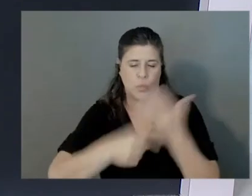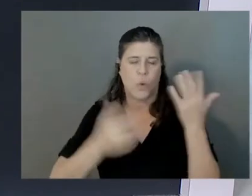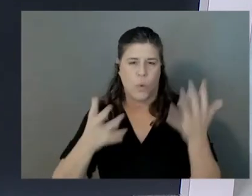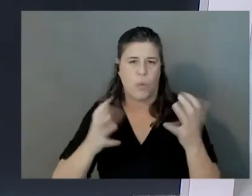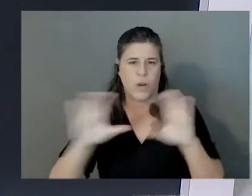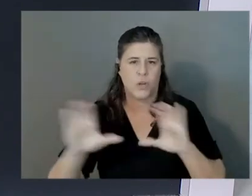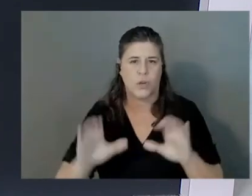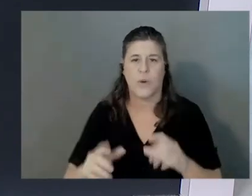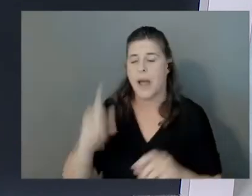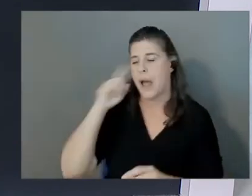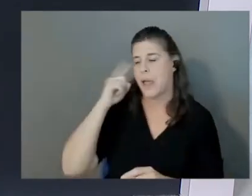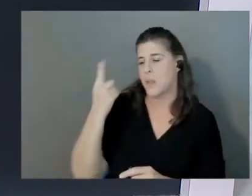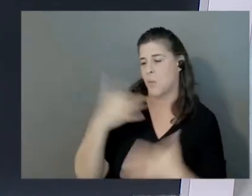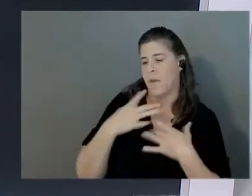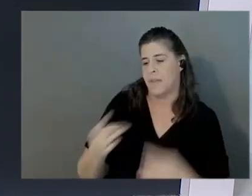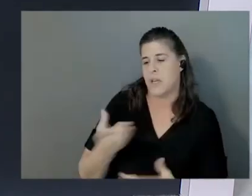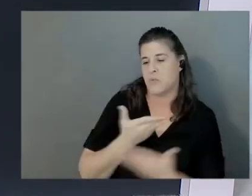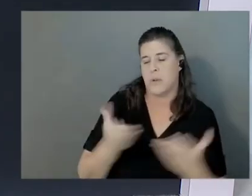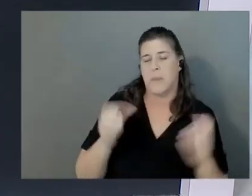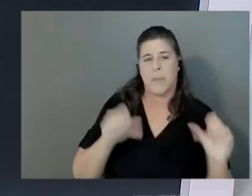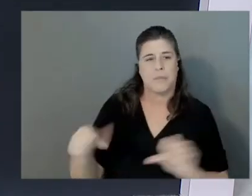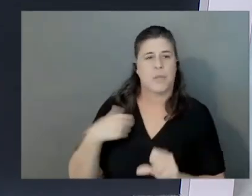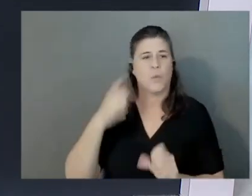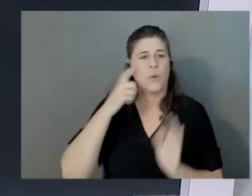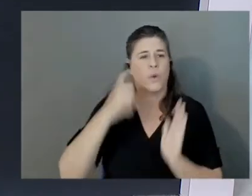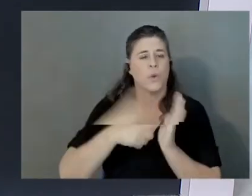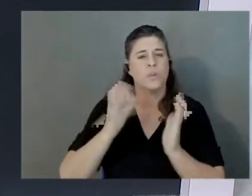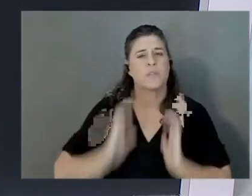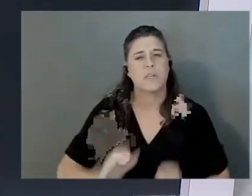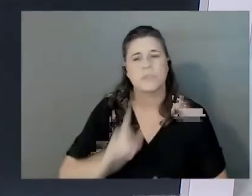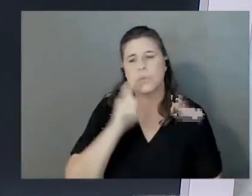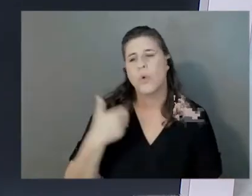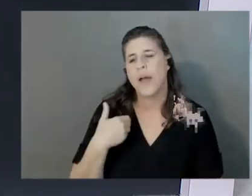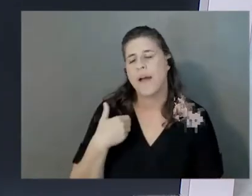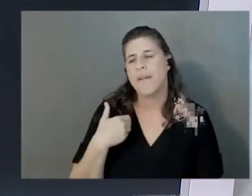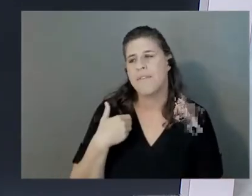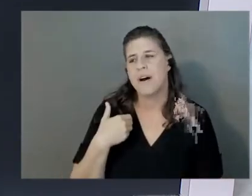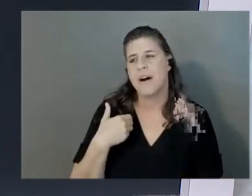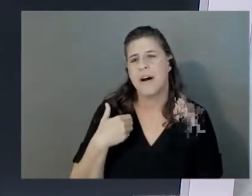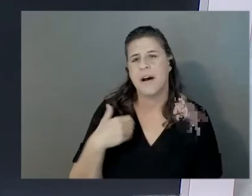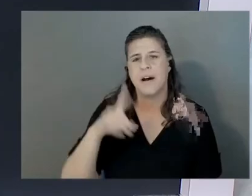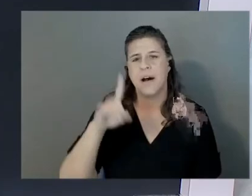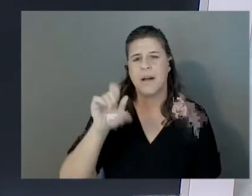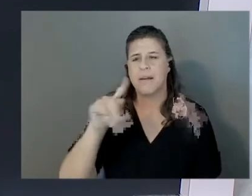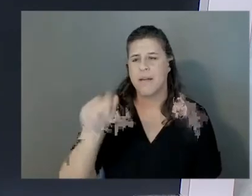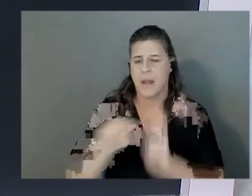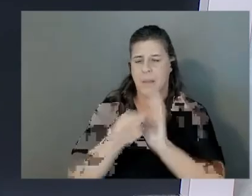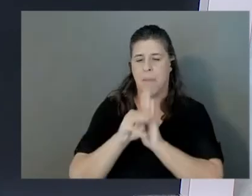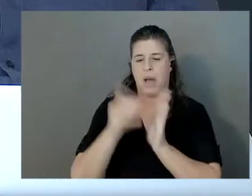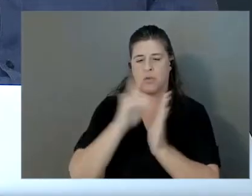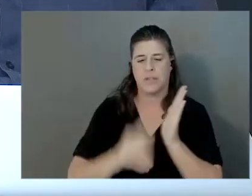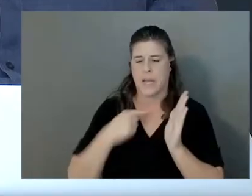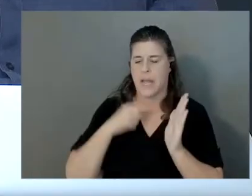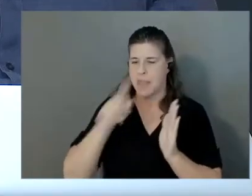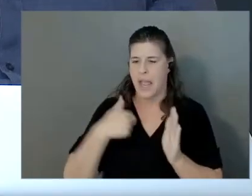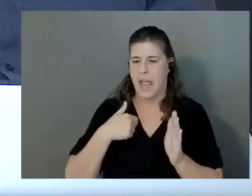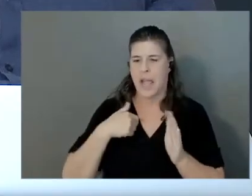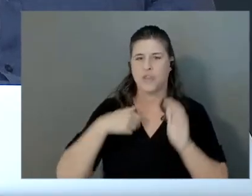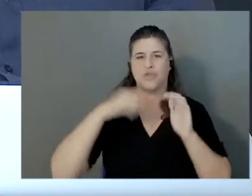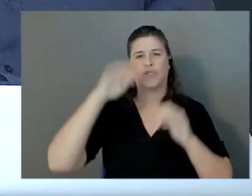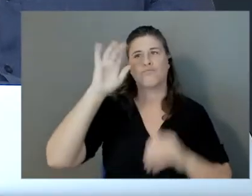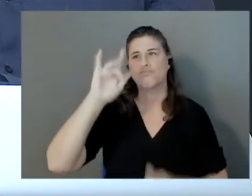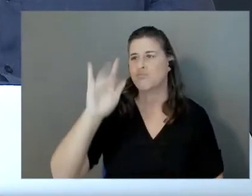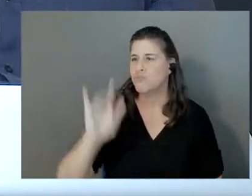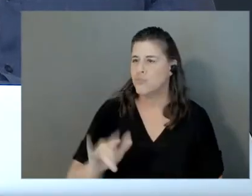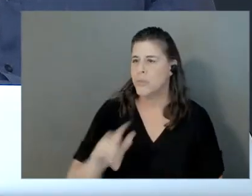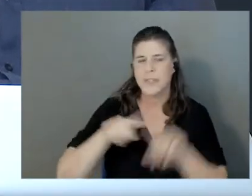interesting possibilities is we do see customers who have a data model, a design where they actually roll through tables periodically. So maybe